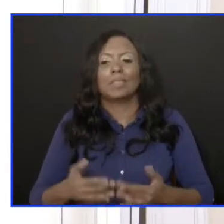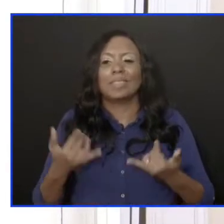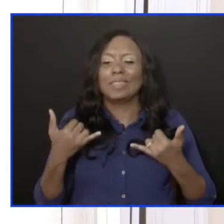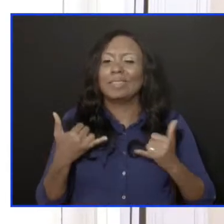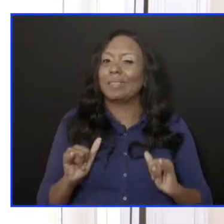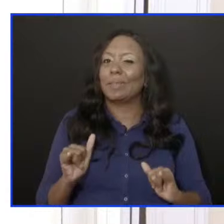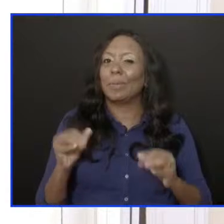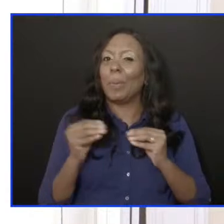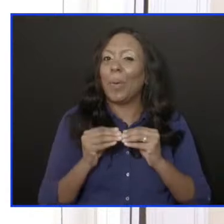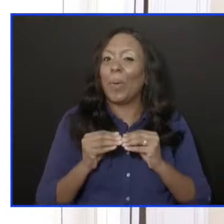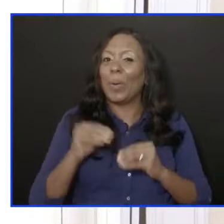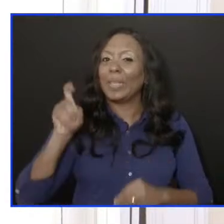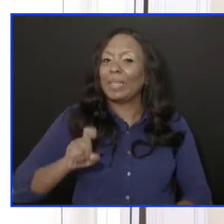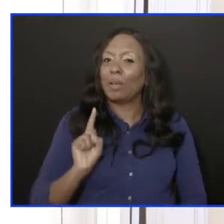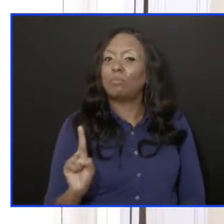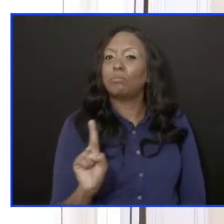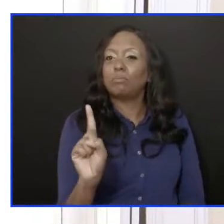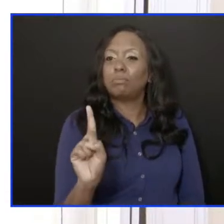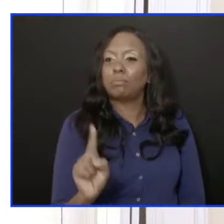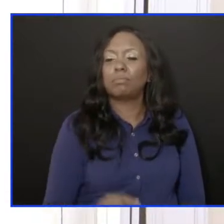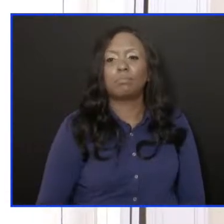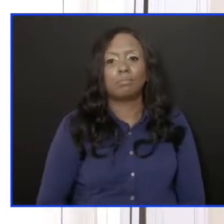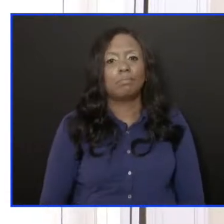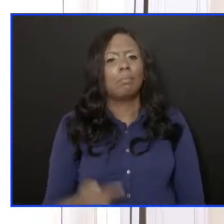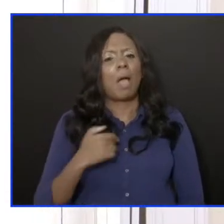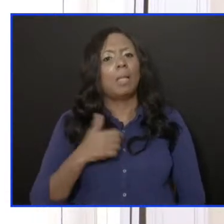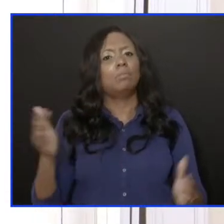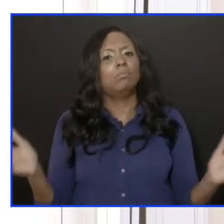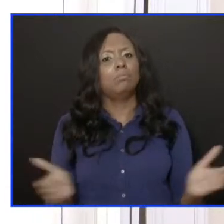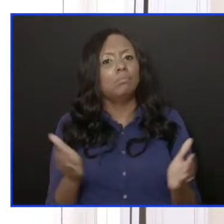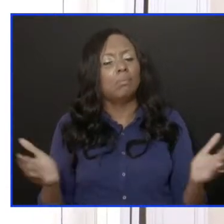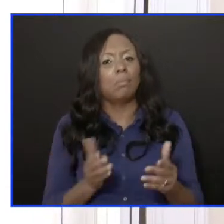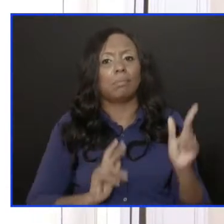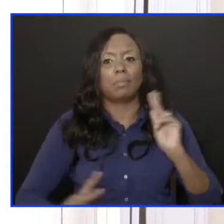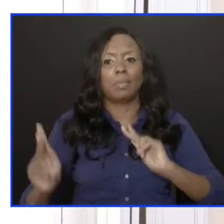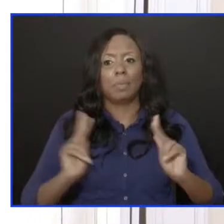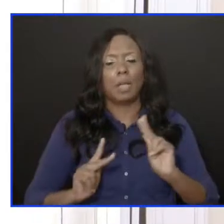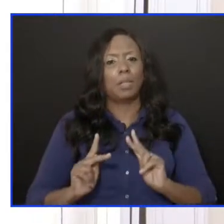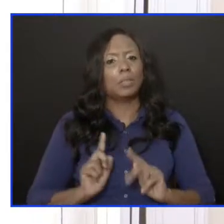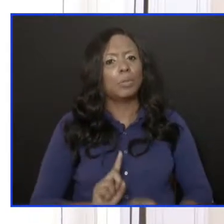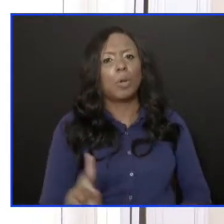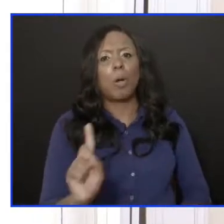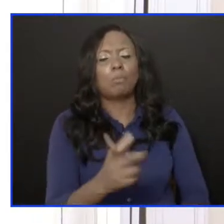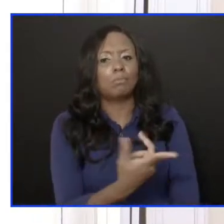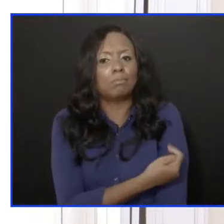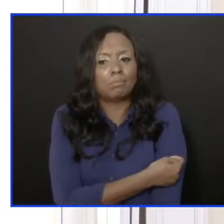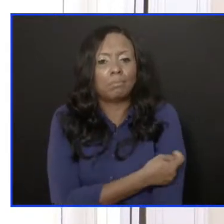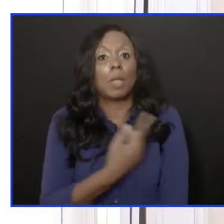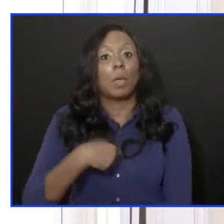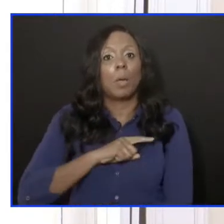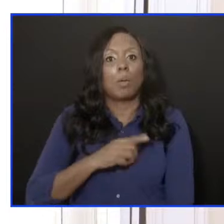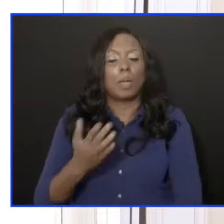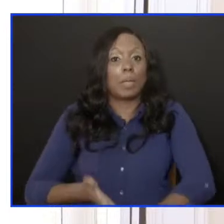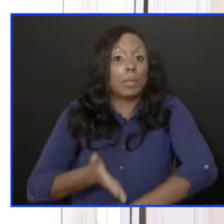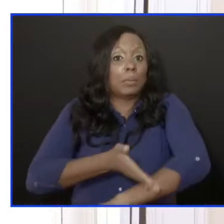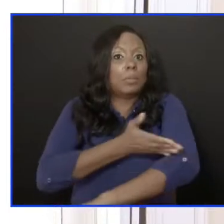we will continue to encourage persons at the community level. We've done and improved our community engagement considerably,